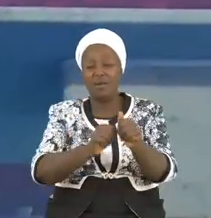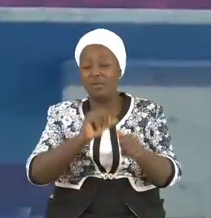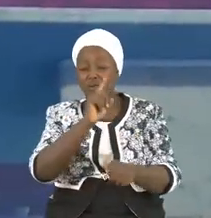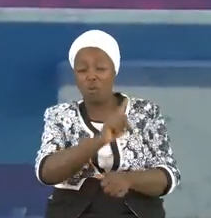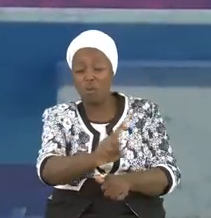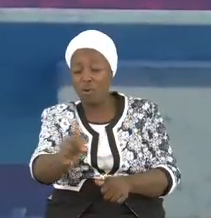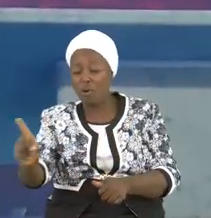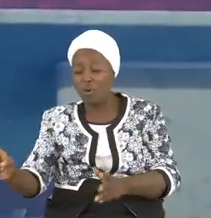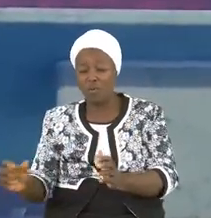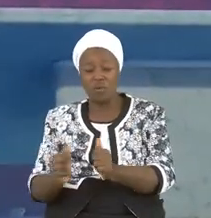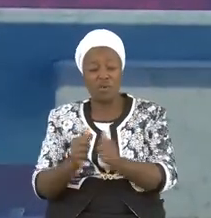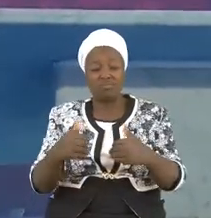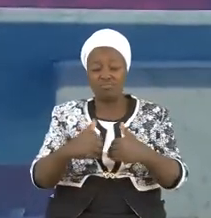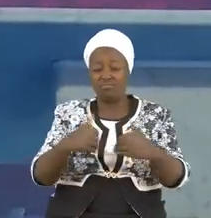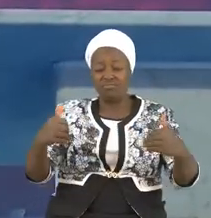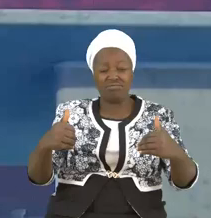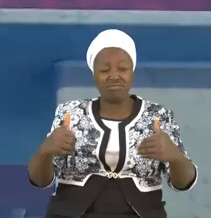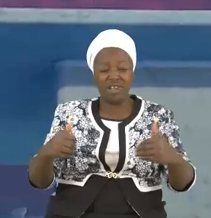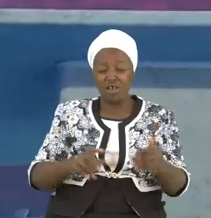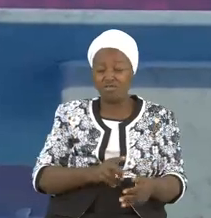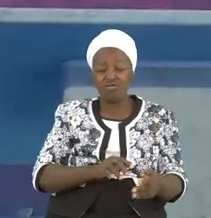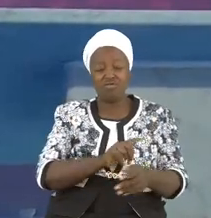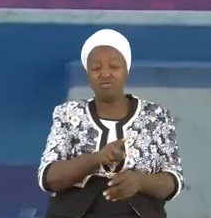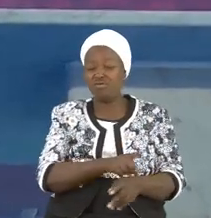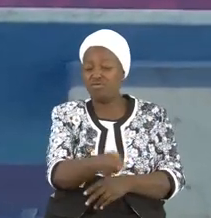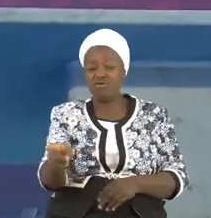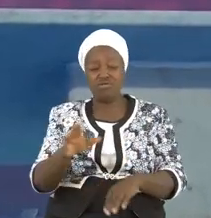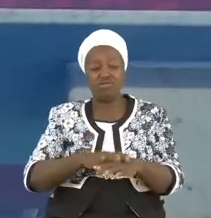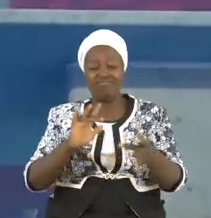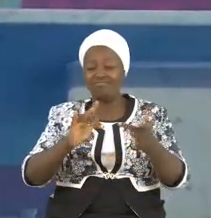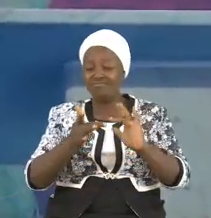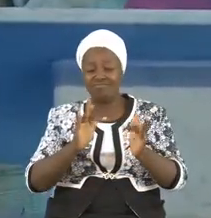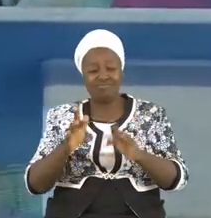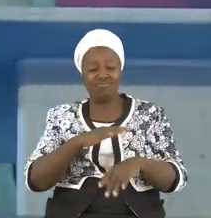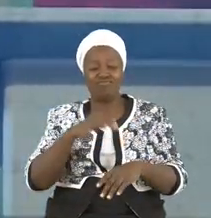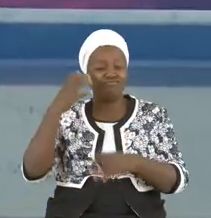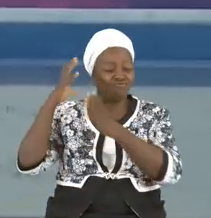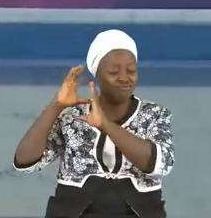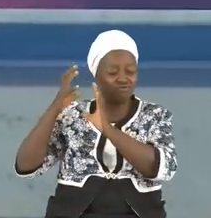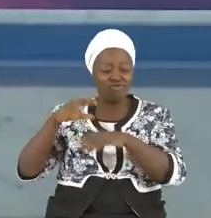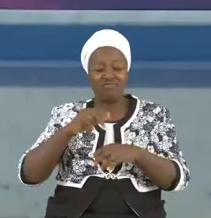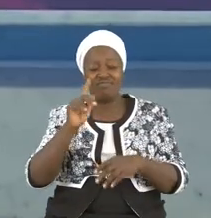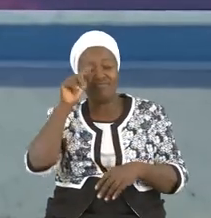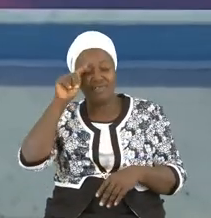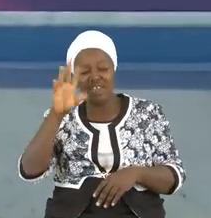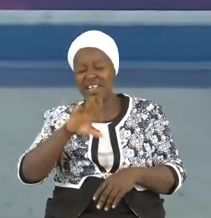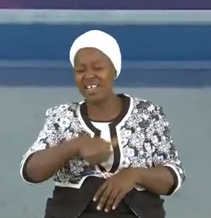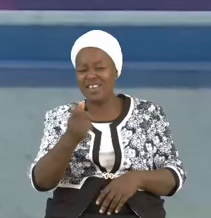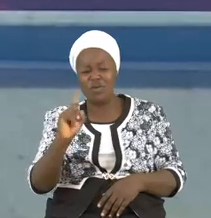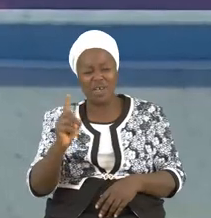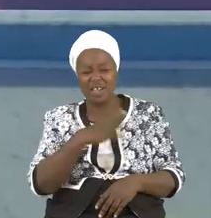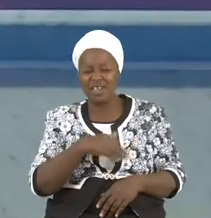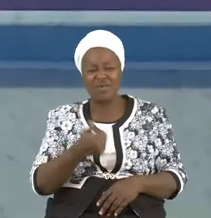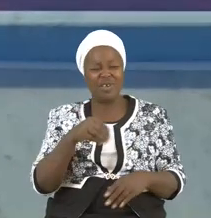exception. Those who are online, over the radio, over the television, anywhere and everywhere in the